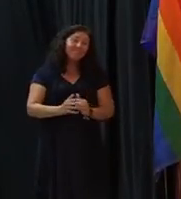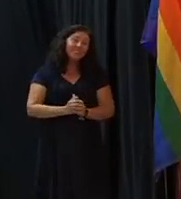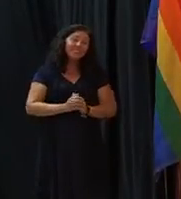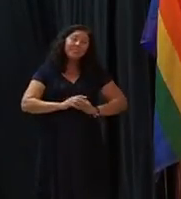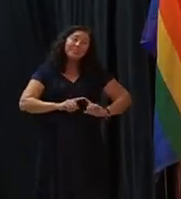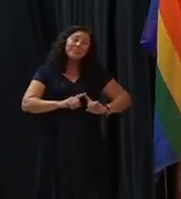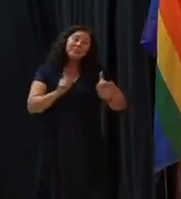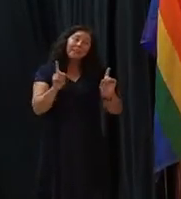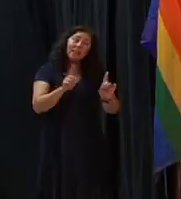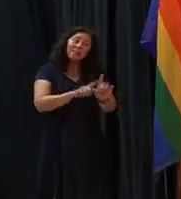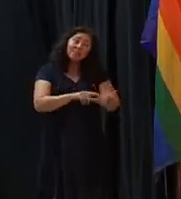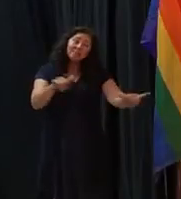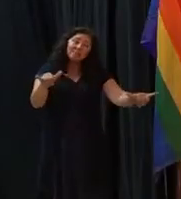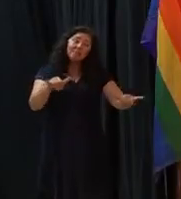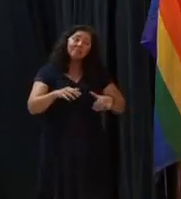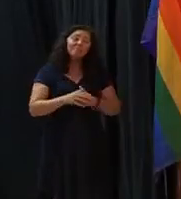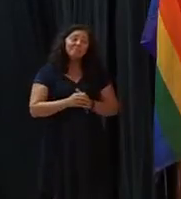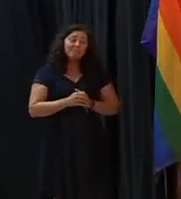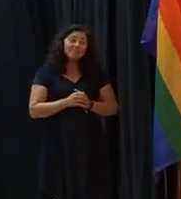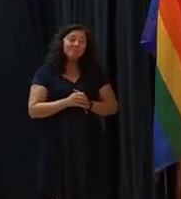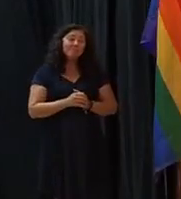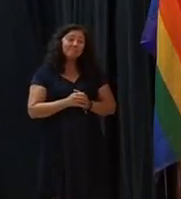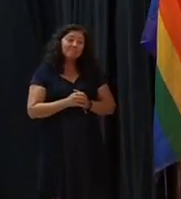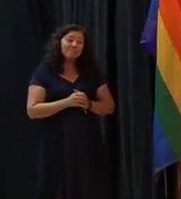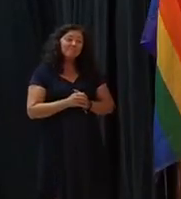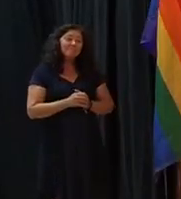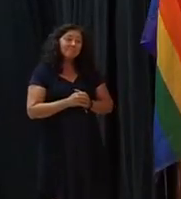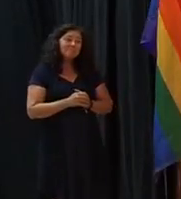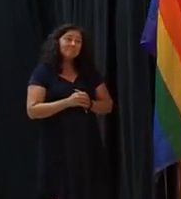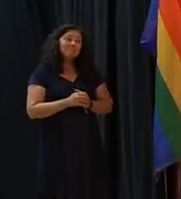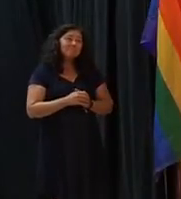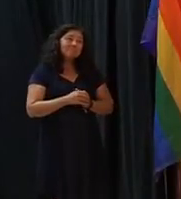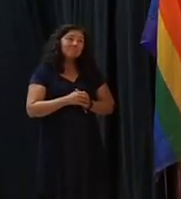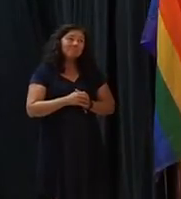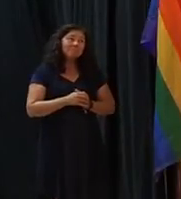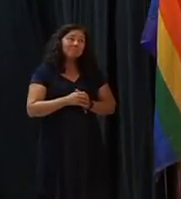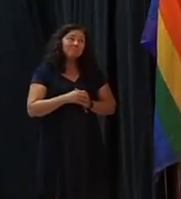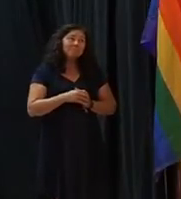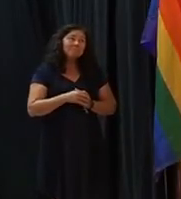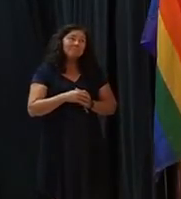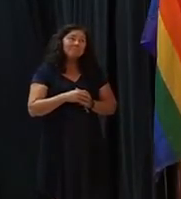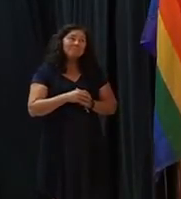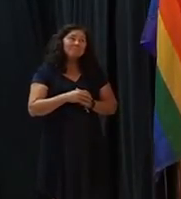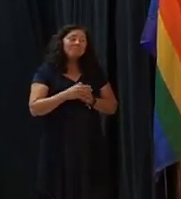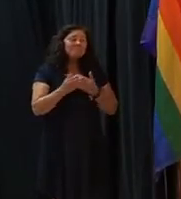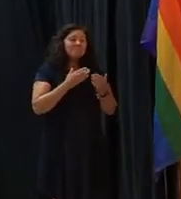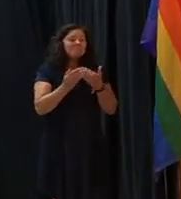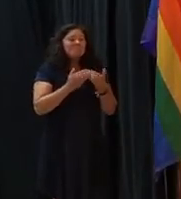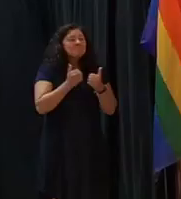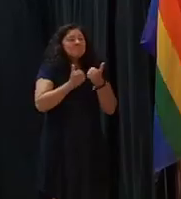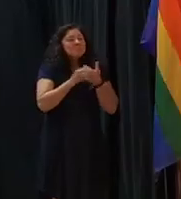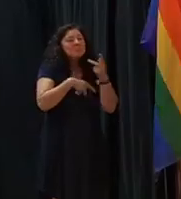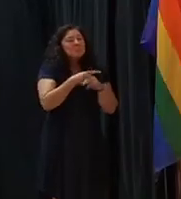But at the same time, we need to say that in my country, it's difficult to be any kind of minority.